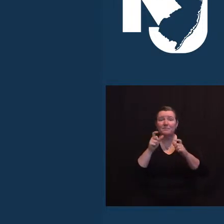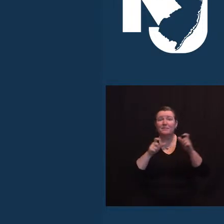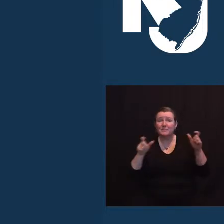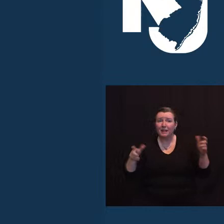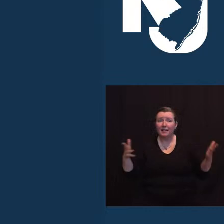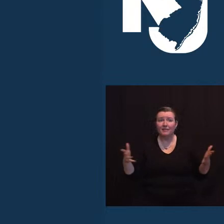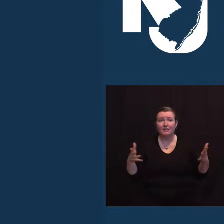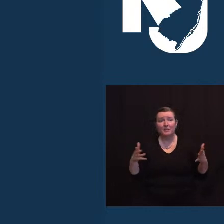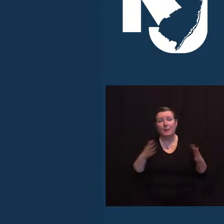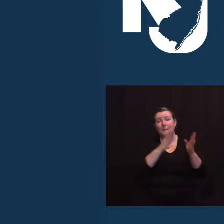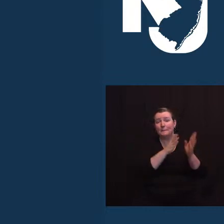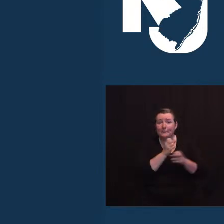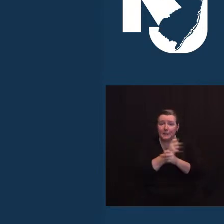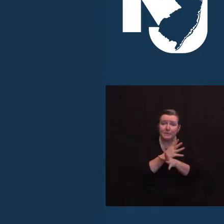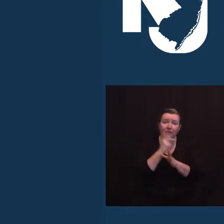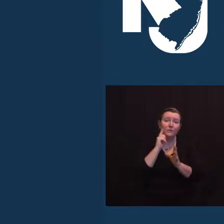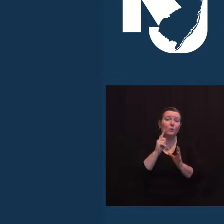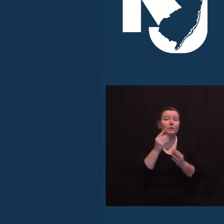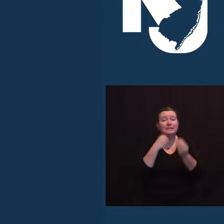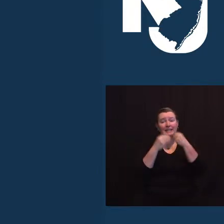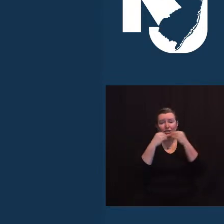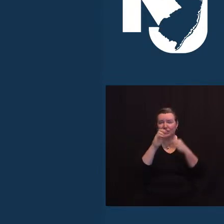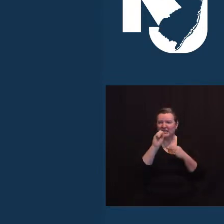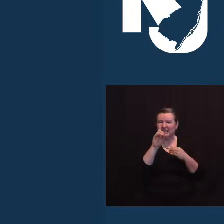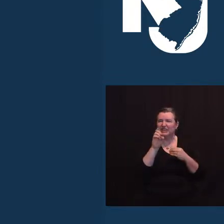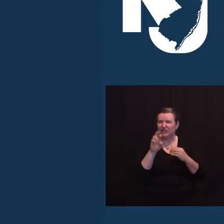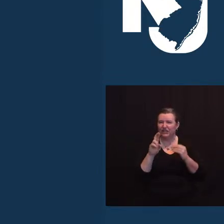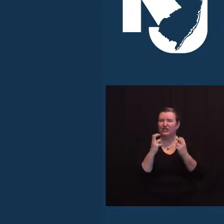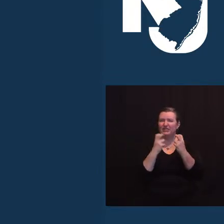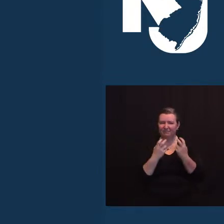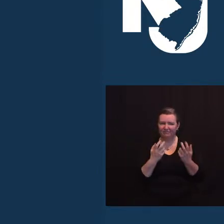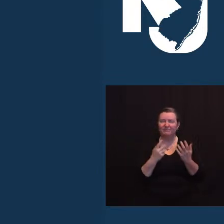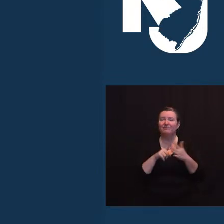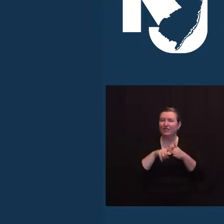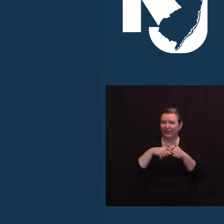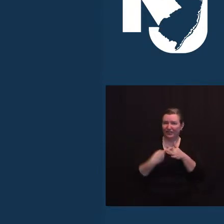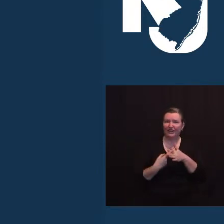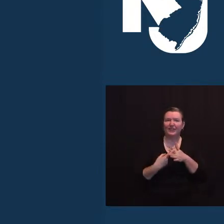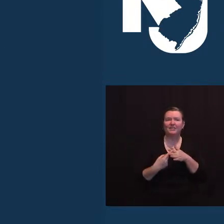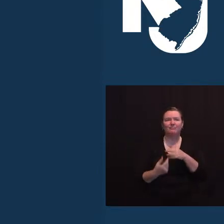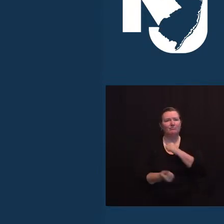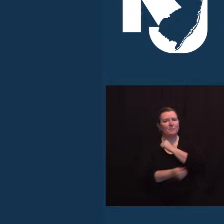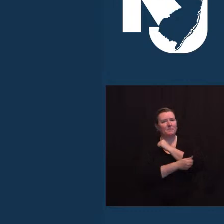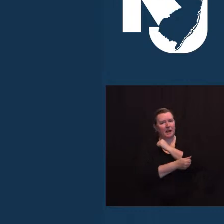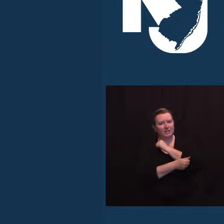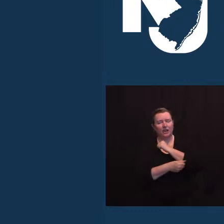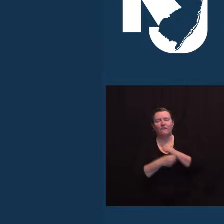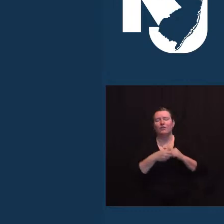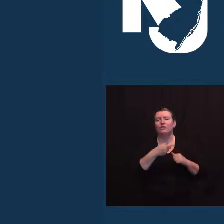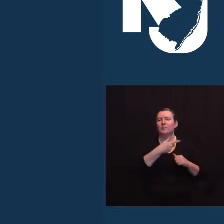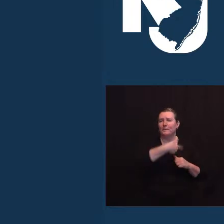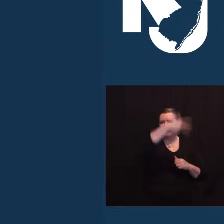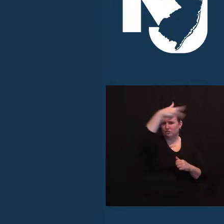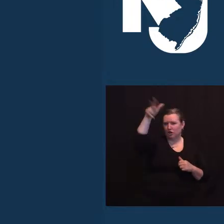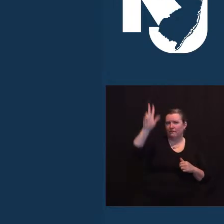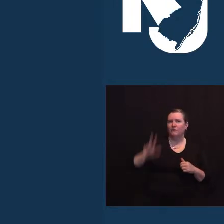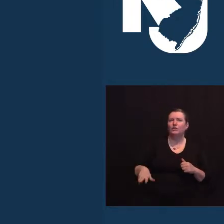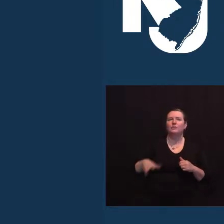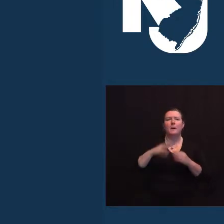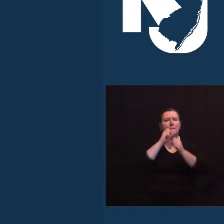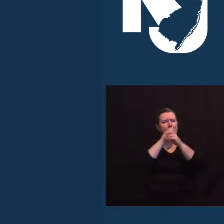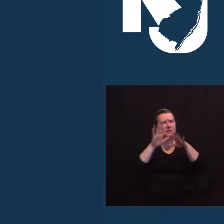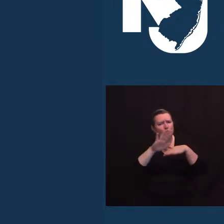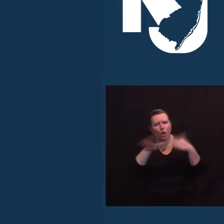in the beginning of Passover, not only do we wish you a blessed and happy Passover, we urge you to remember